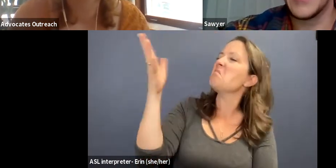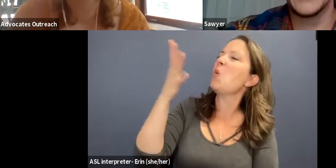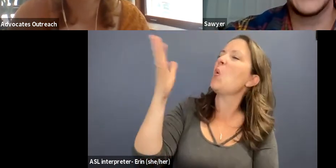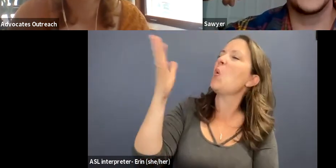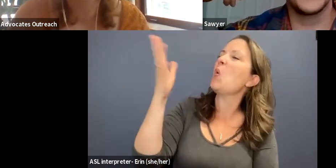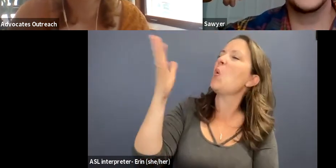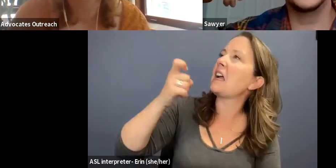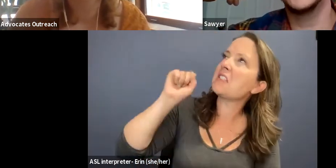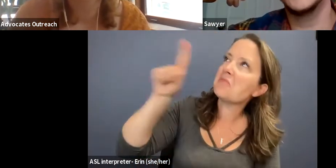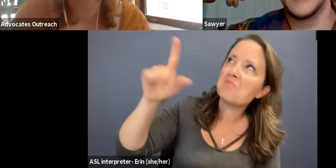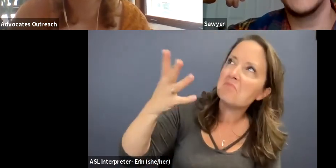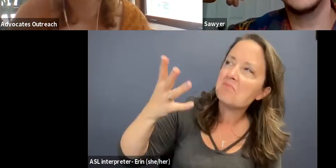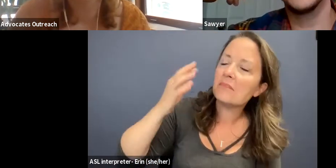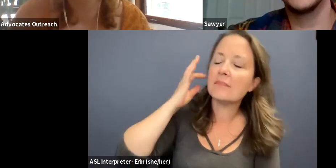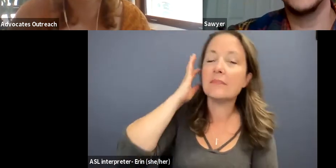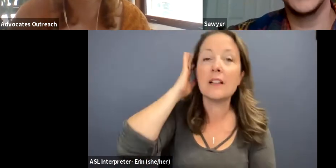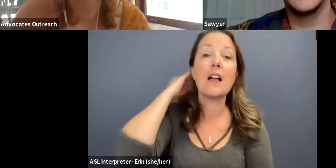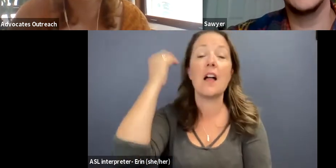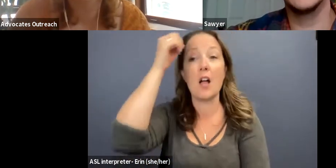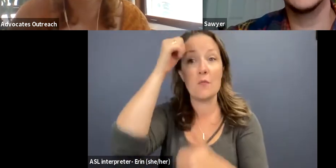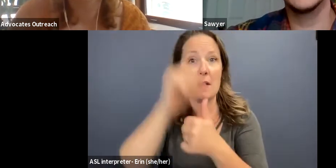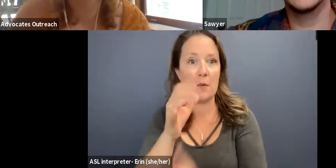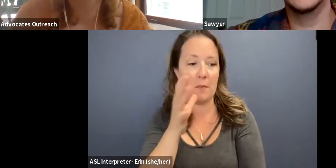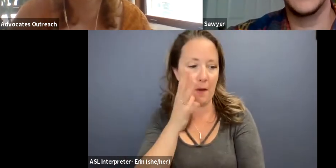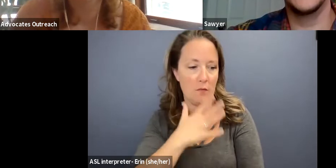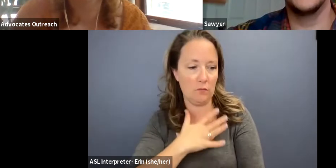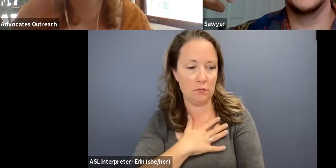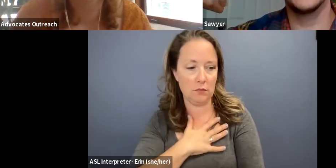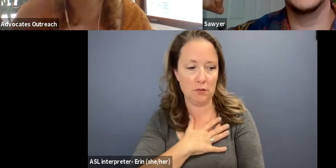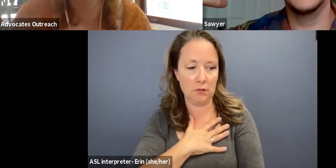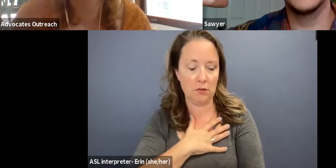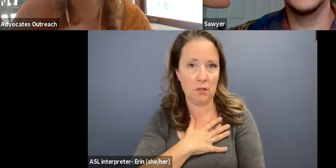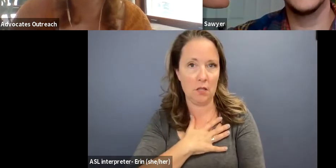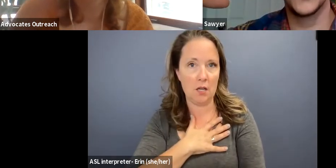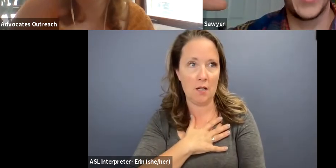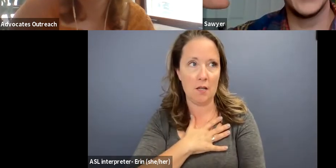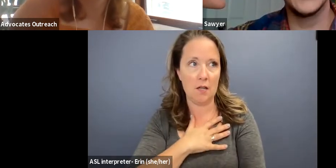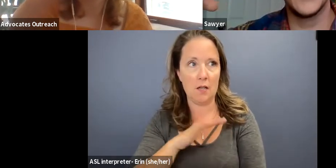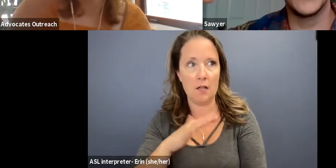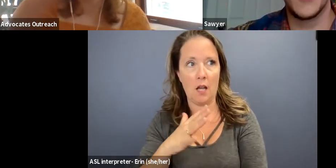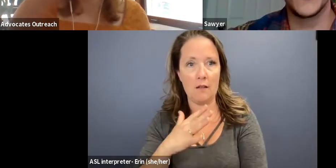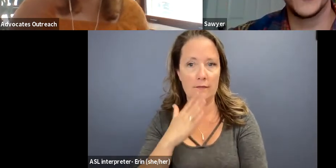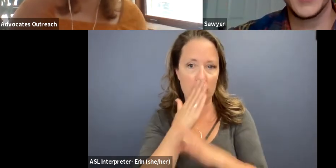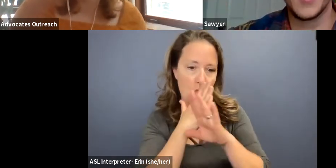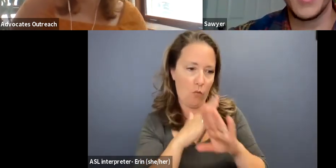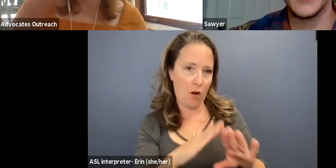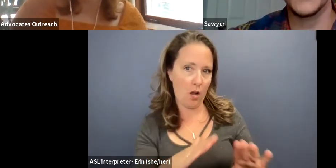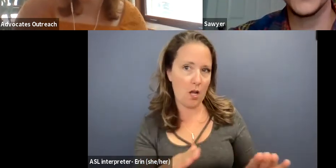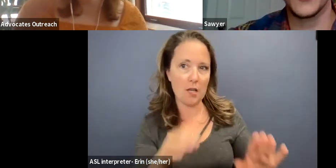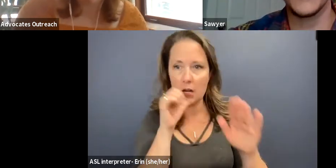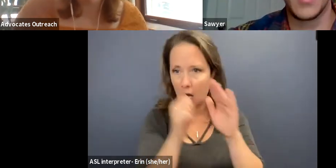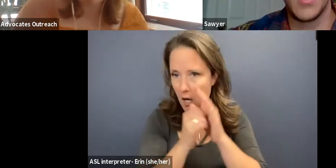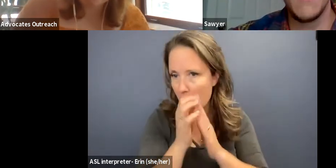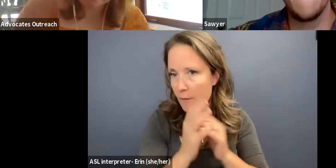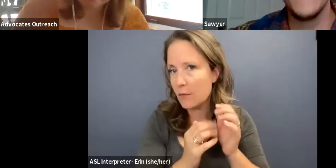It's called A Book About Bodies, Feelings, and You. It's just another good one that we recommend.